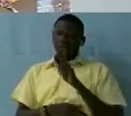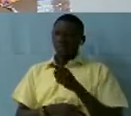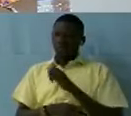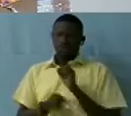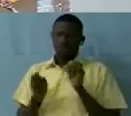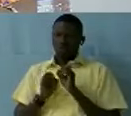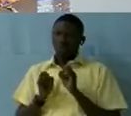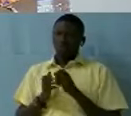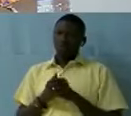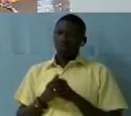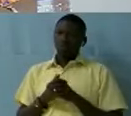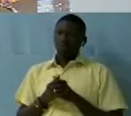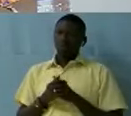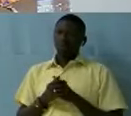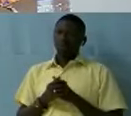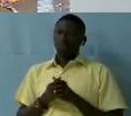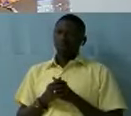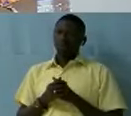not it. There